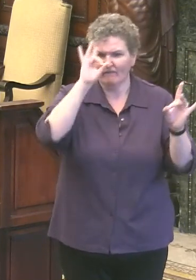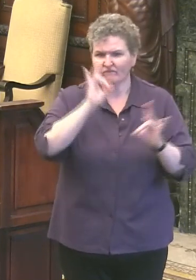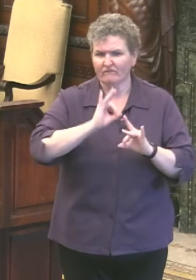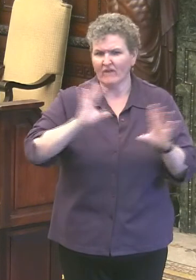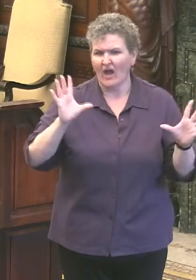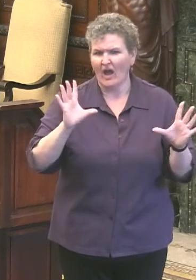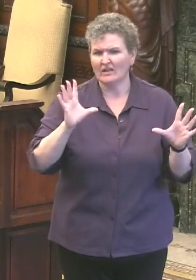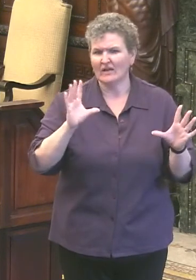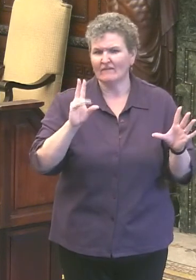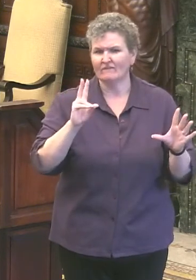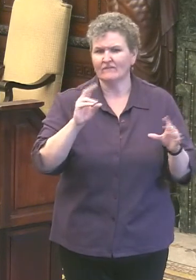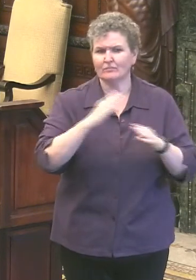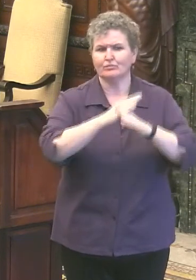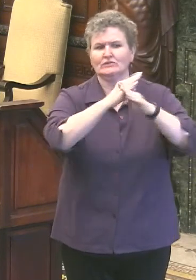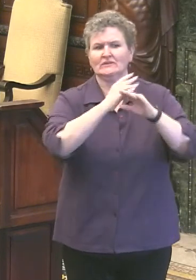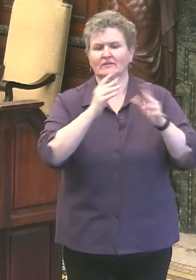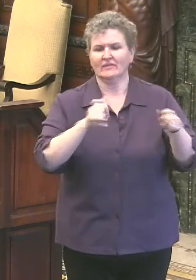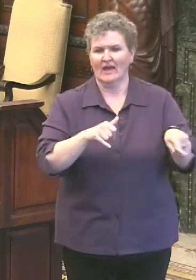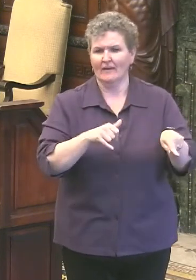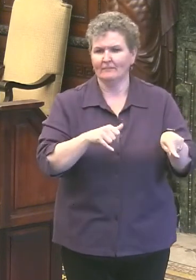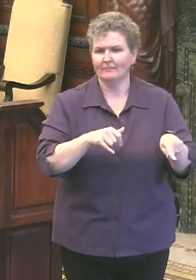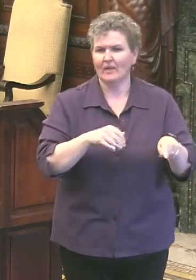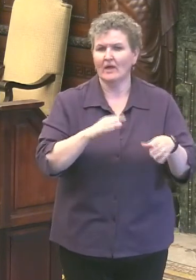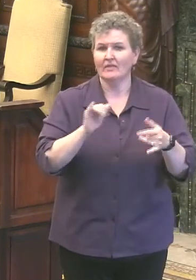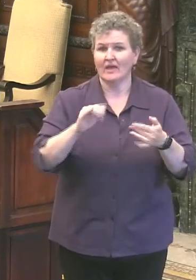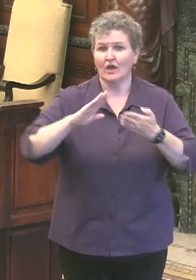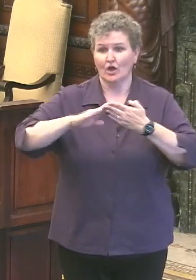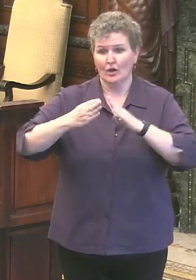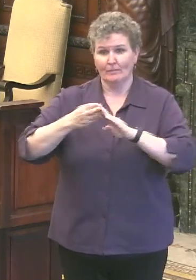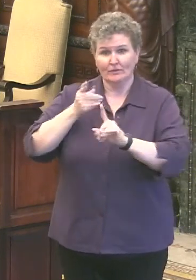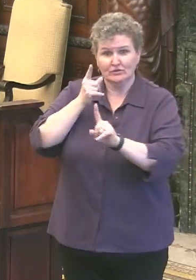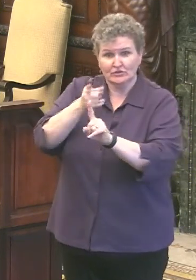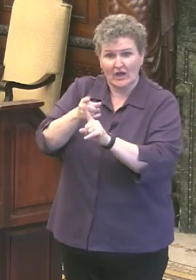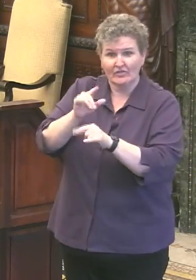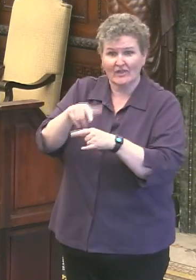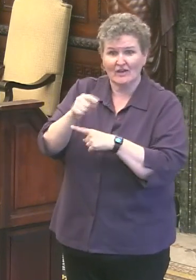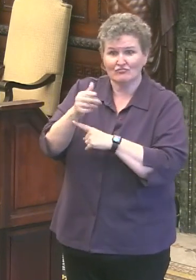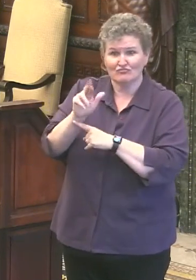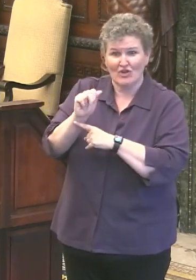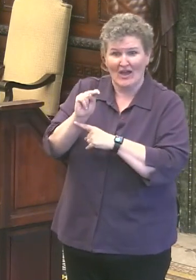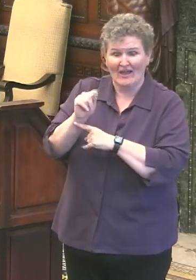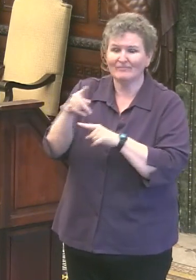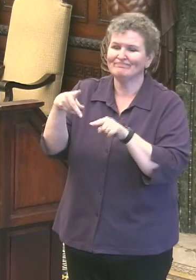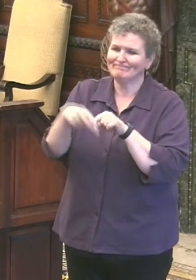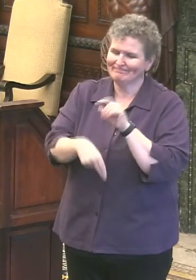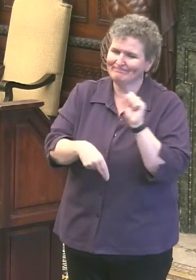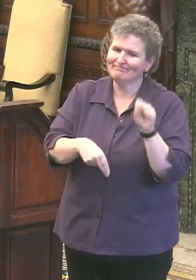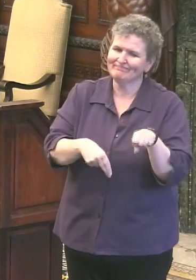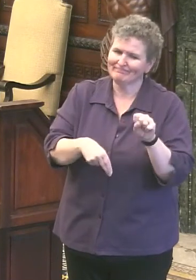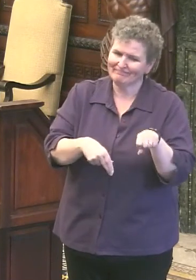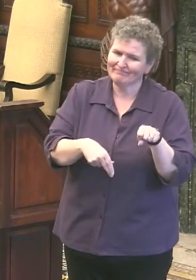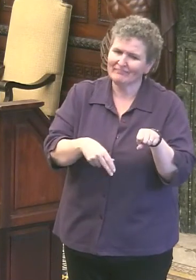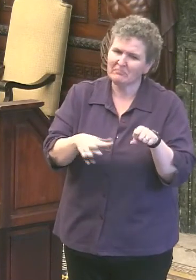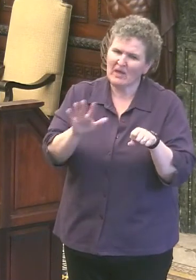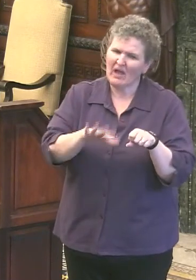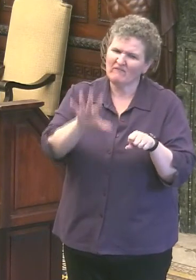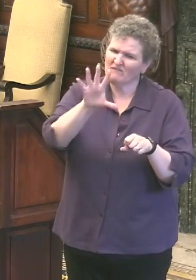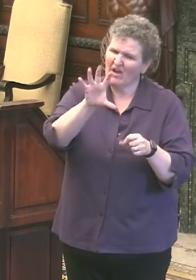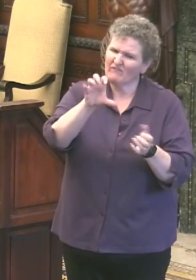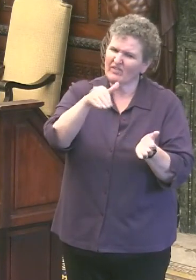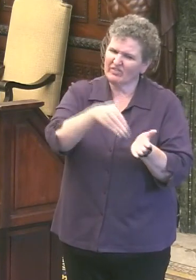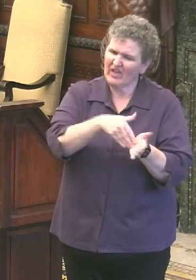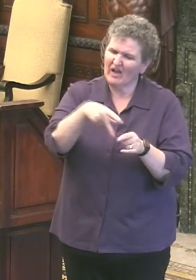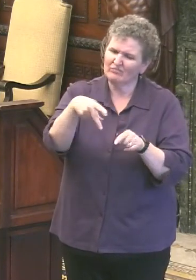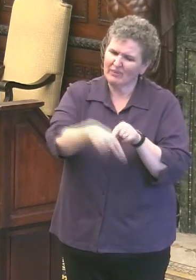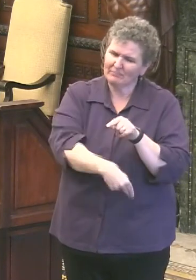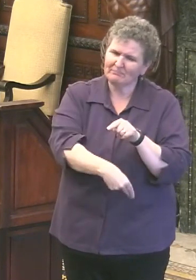the community targeted grants was also cut by about $500,000. We're looking for other